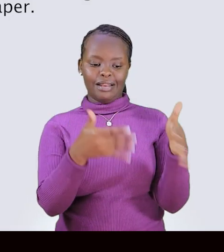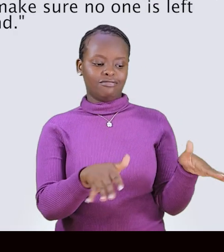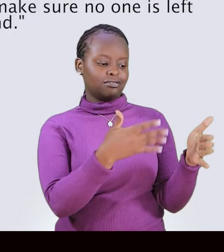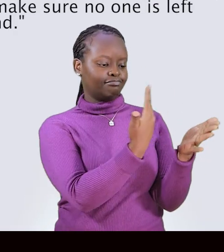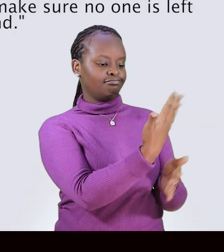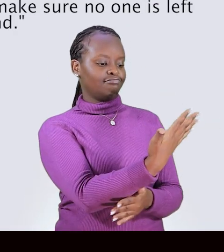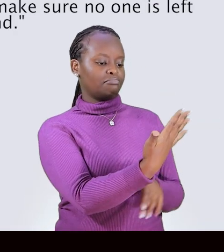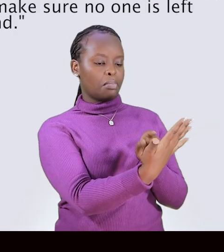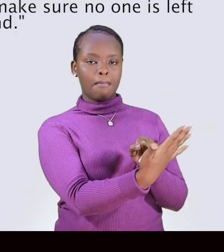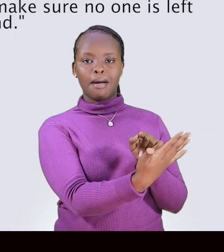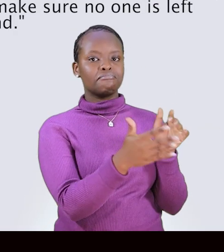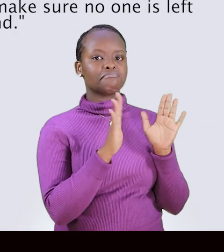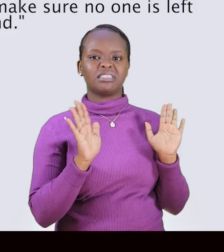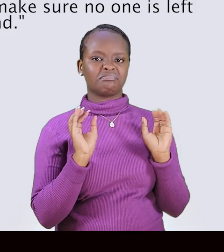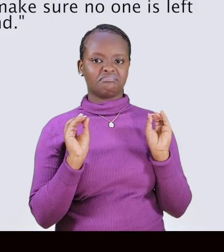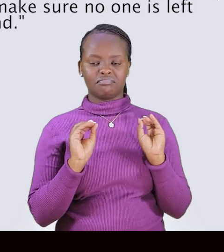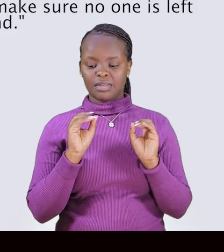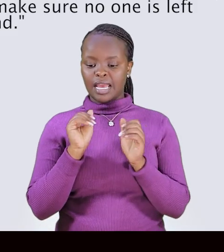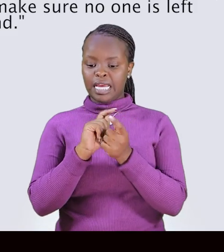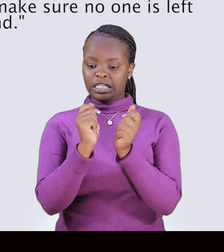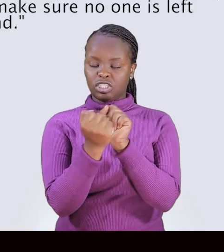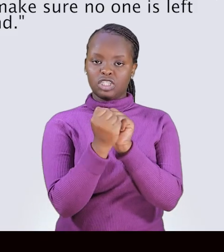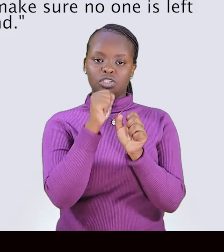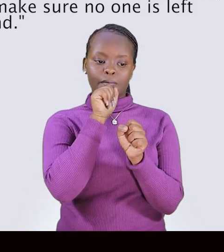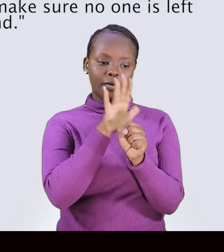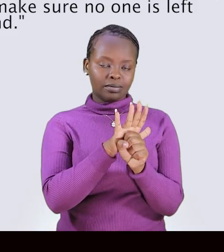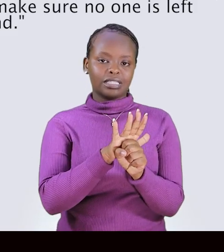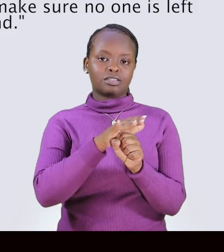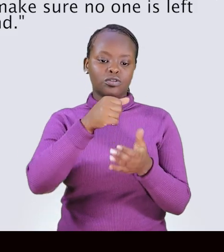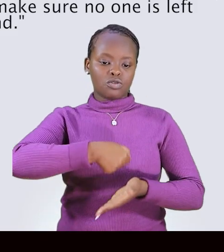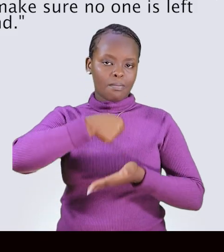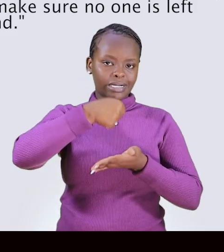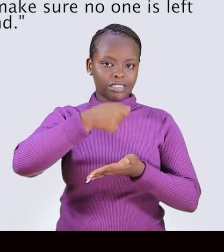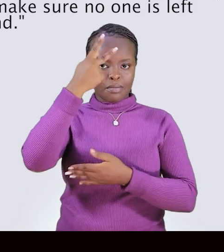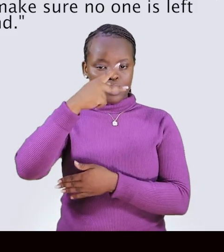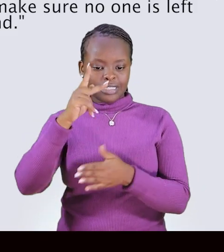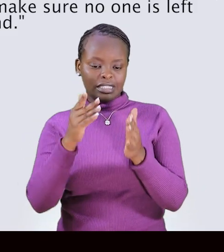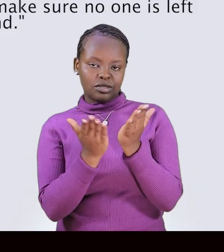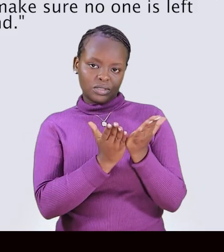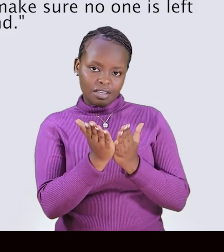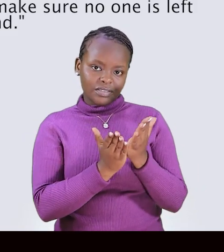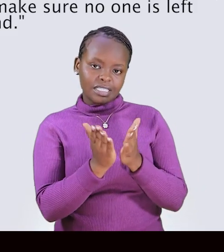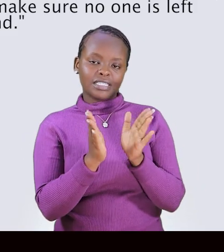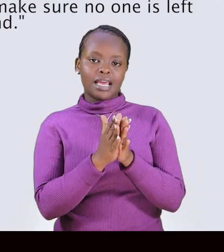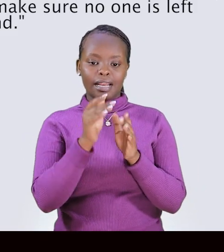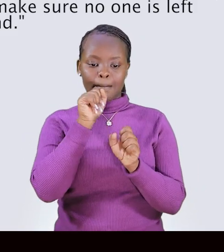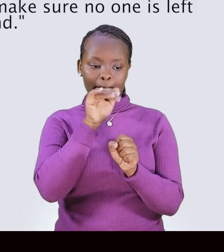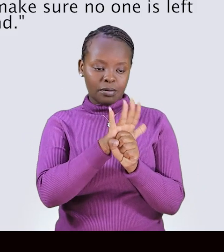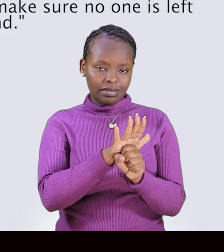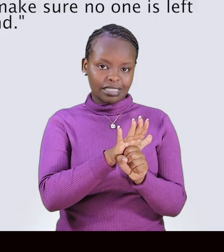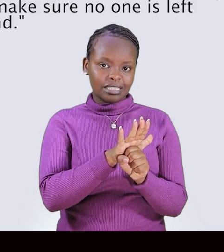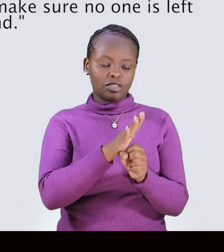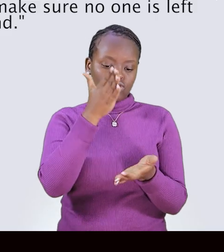paper. You turn promises into budgets, policies into services, and commitments into